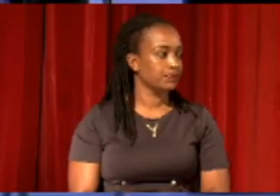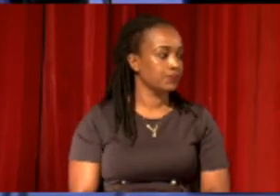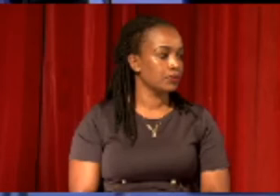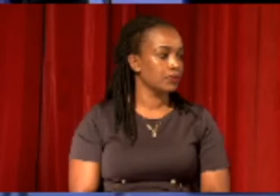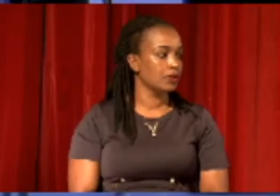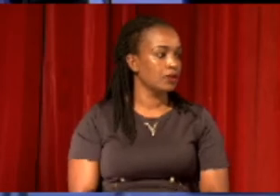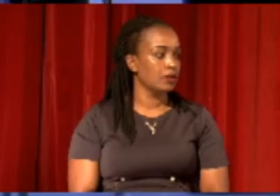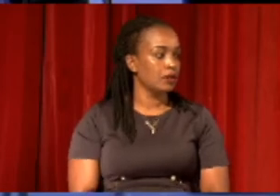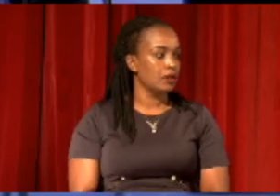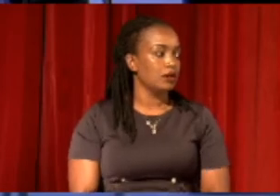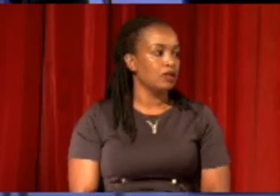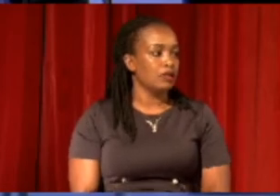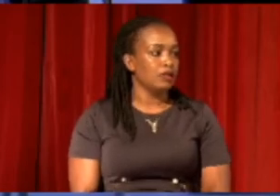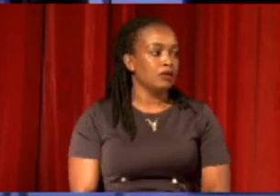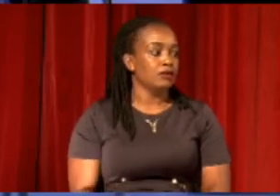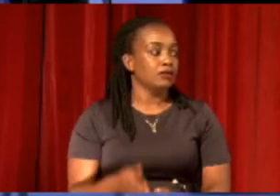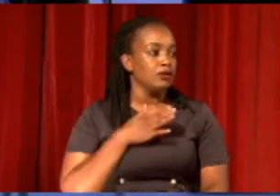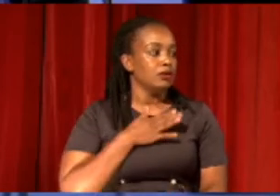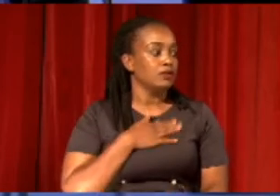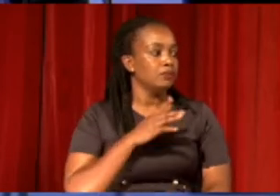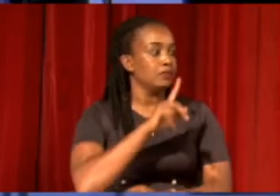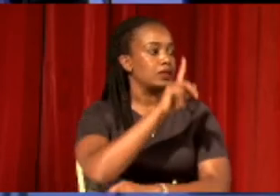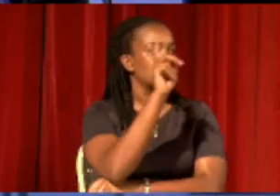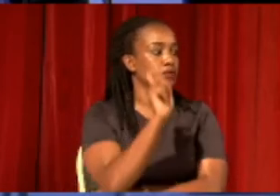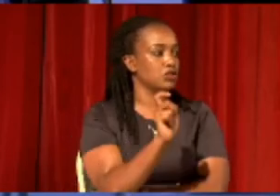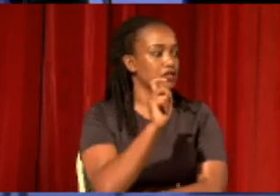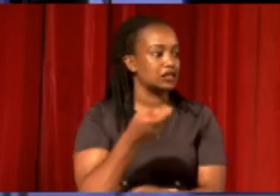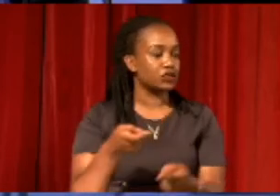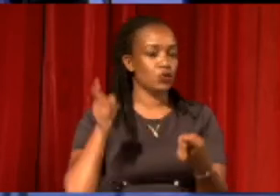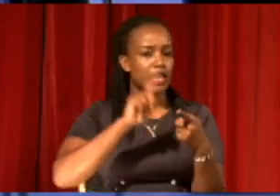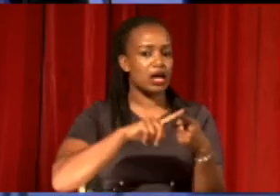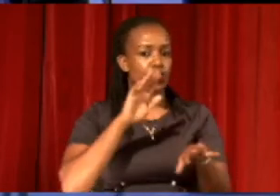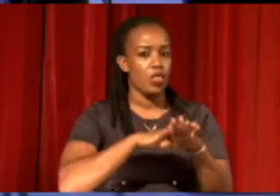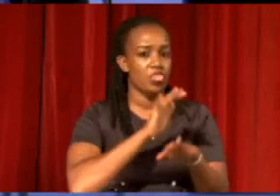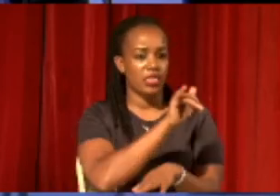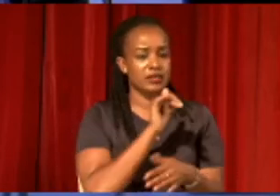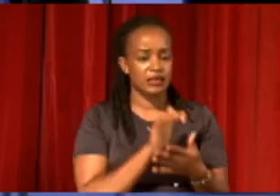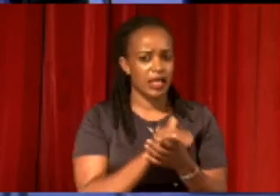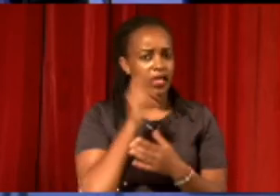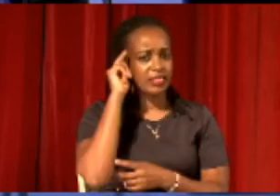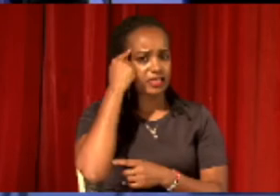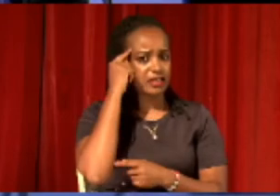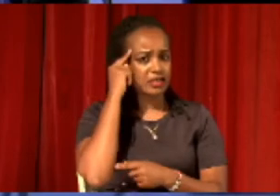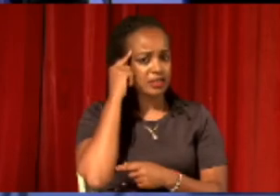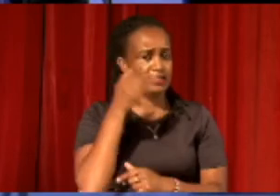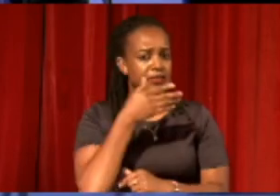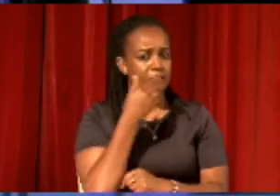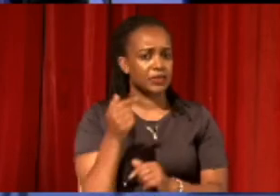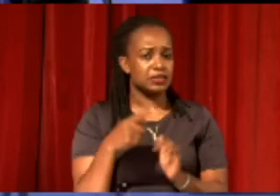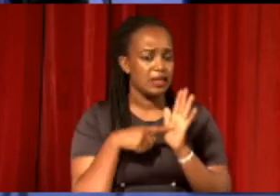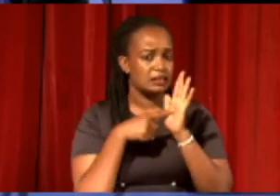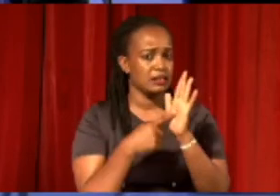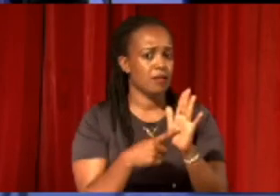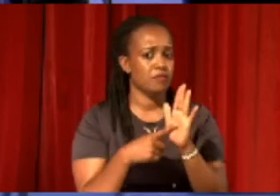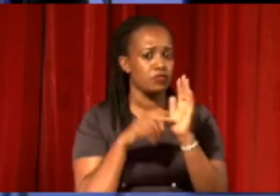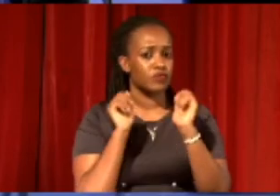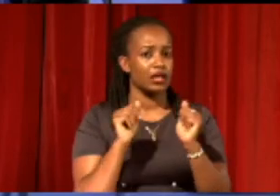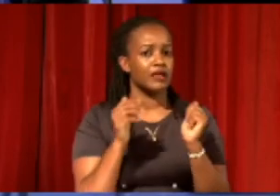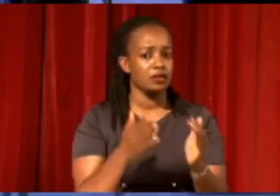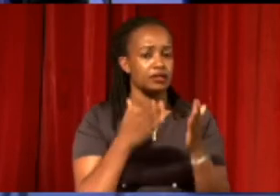Actually, mine isn't a question. Is that an additive to that? I think the best example we can give for this